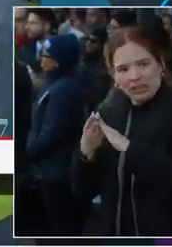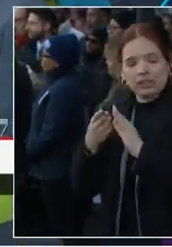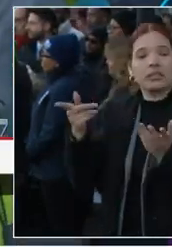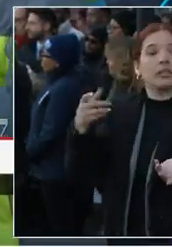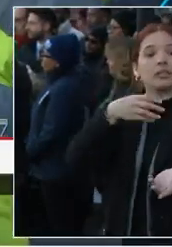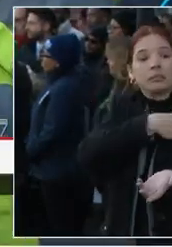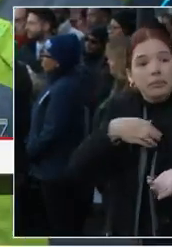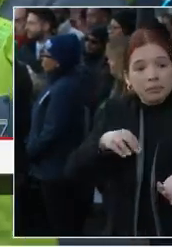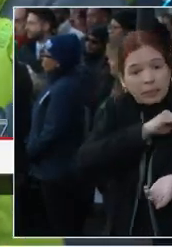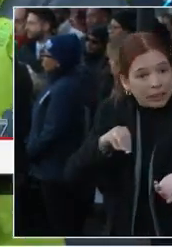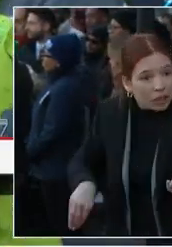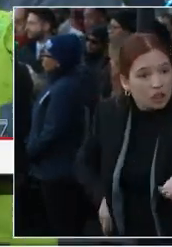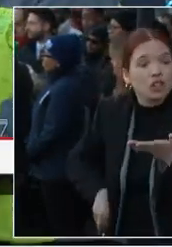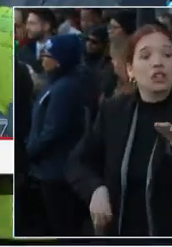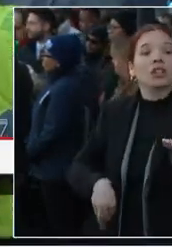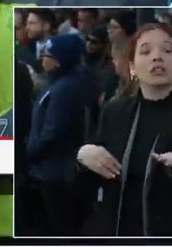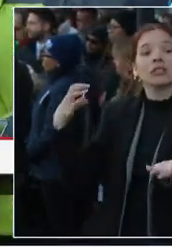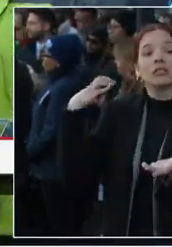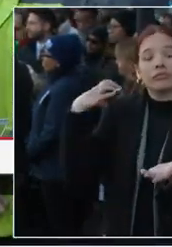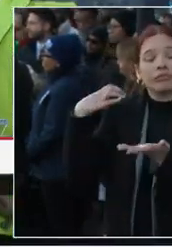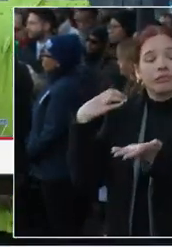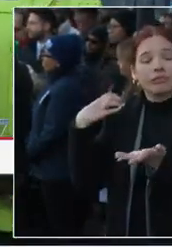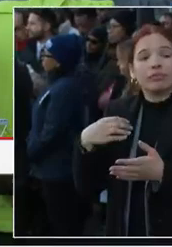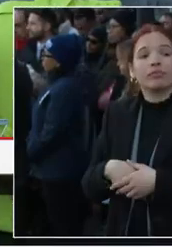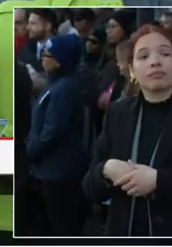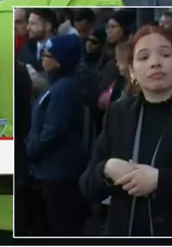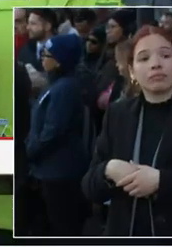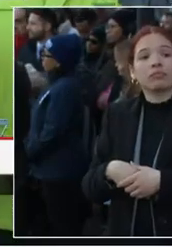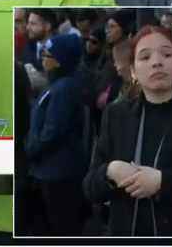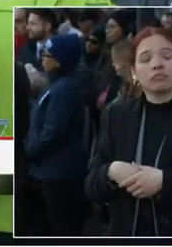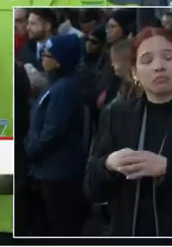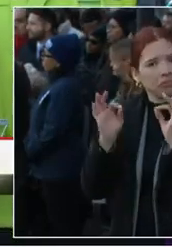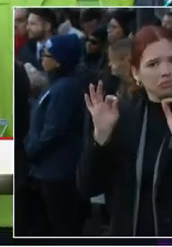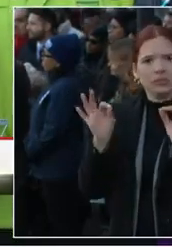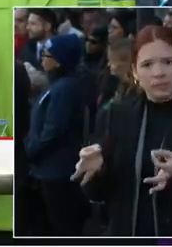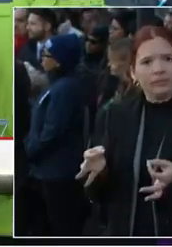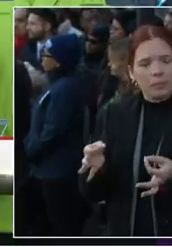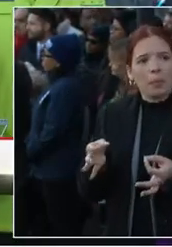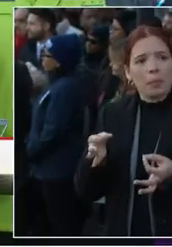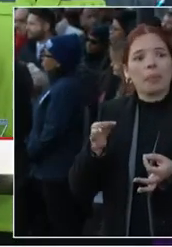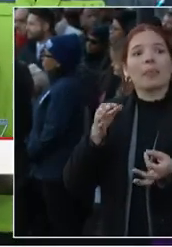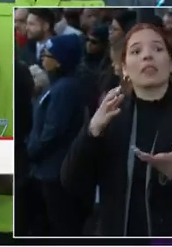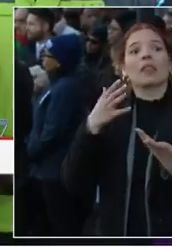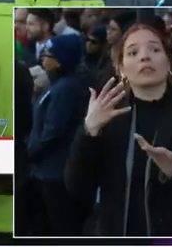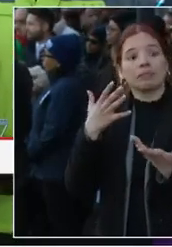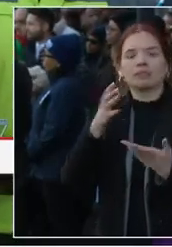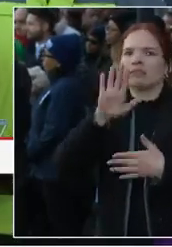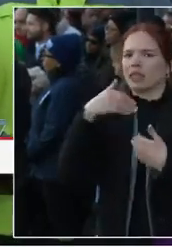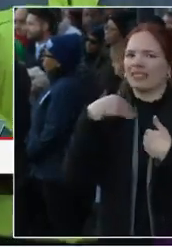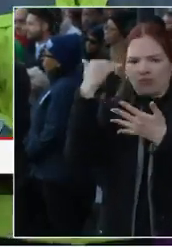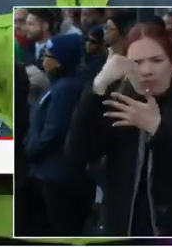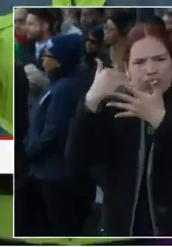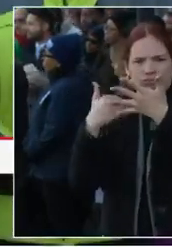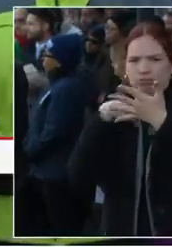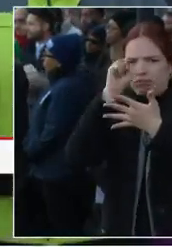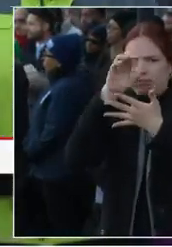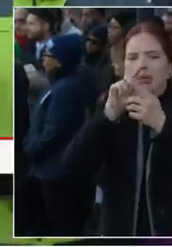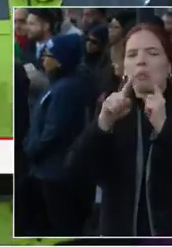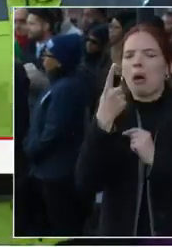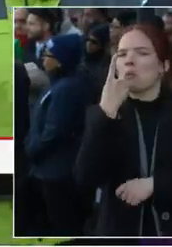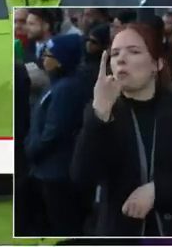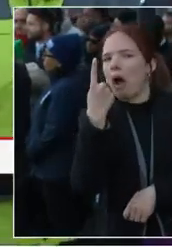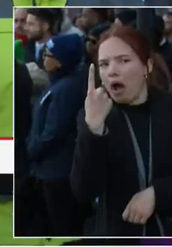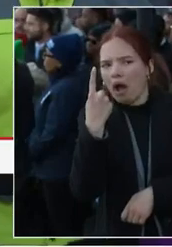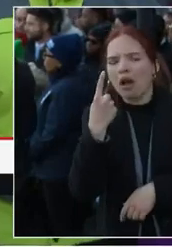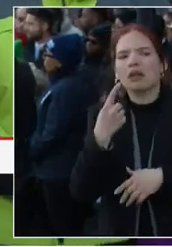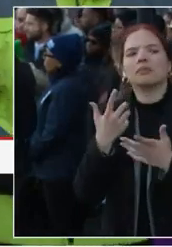that. Absolutely. One of the things that the many things that we do, a lot of people say they want to see police officers out